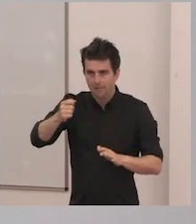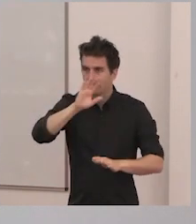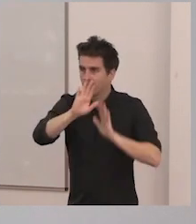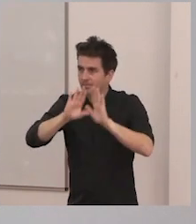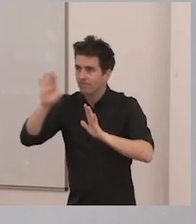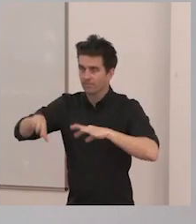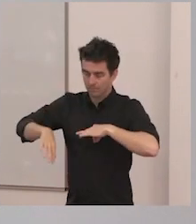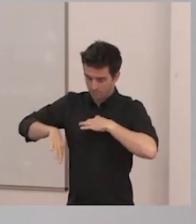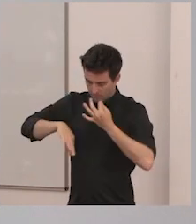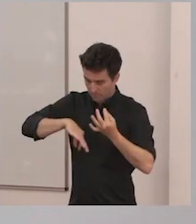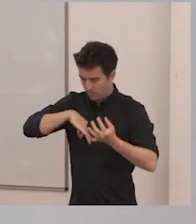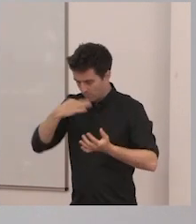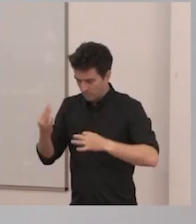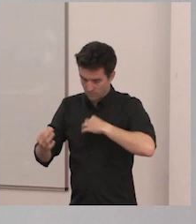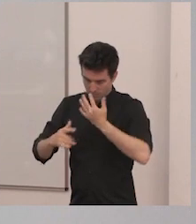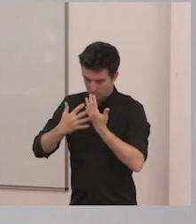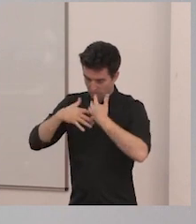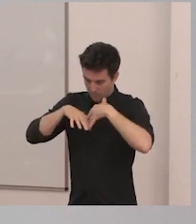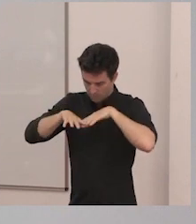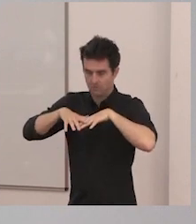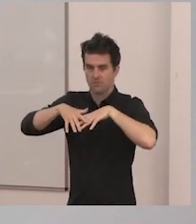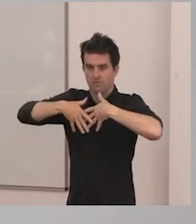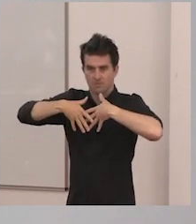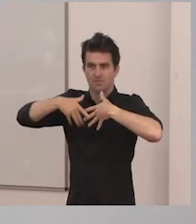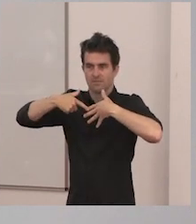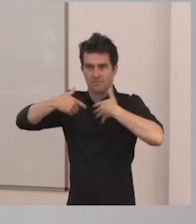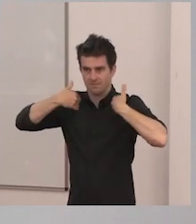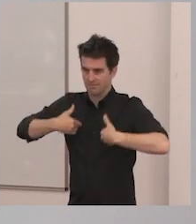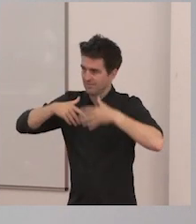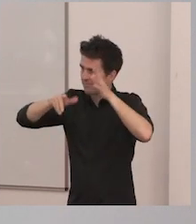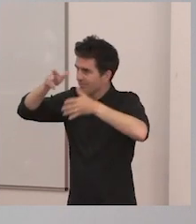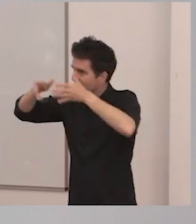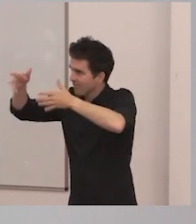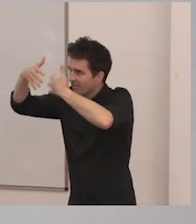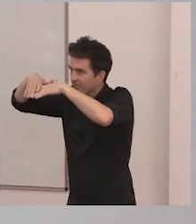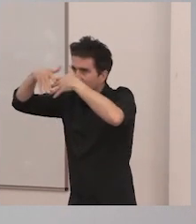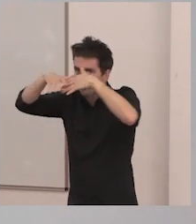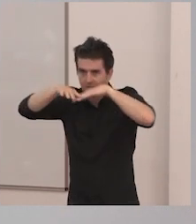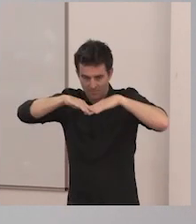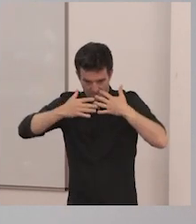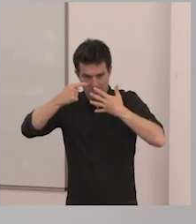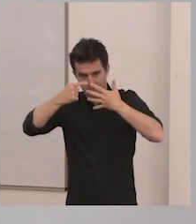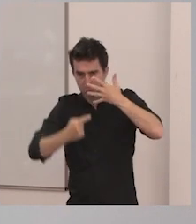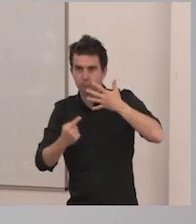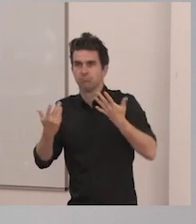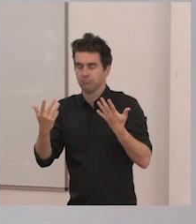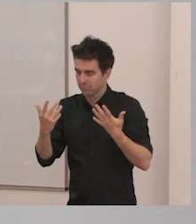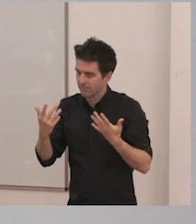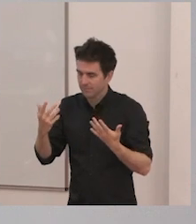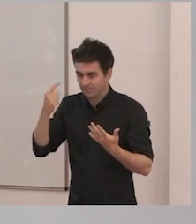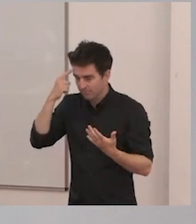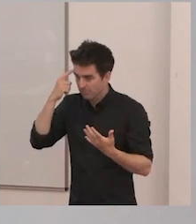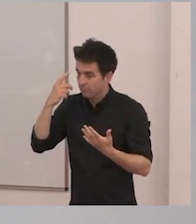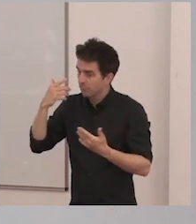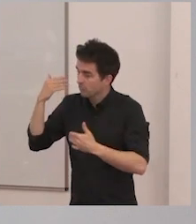Other international human rights treaties have also recognised different layers of identity, but the Convention is the